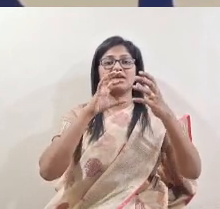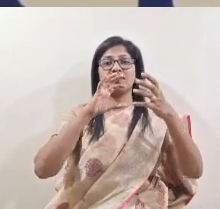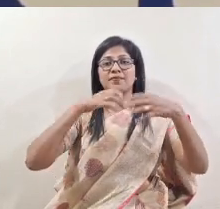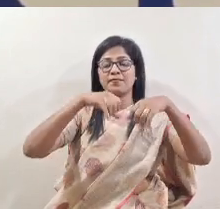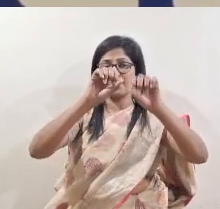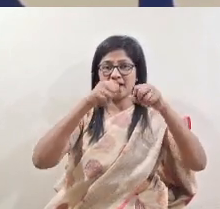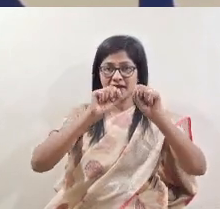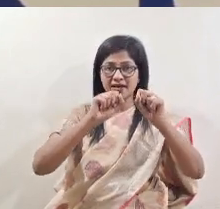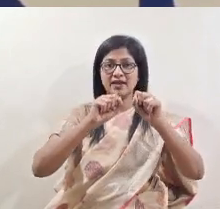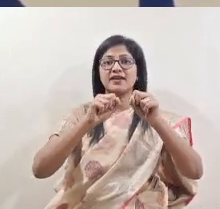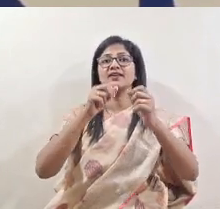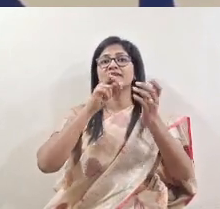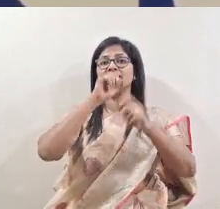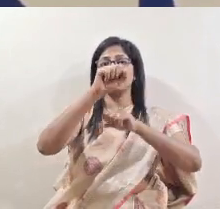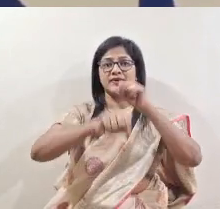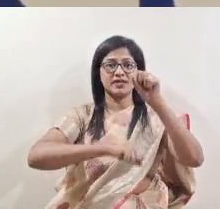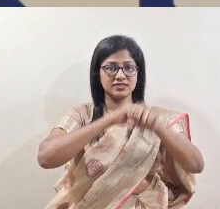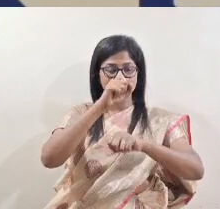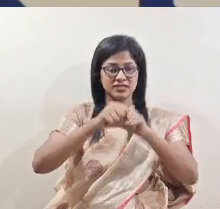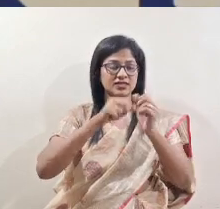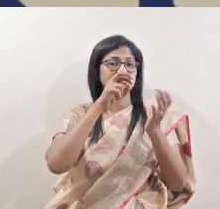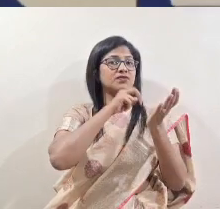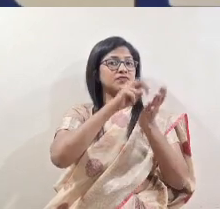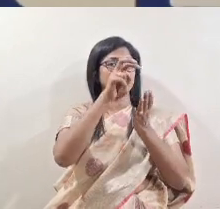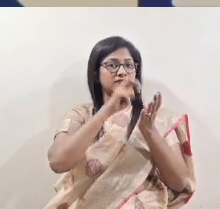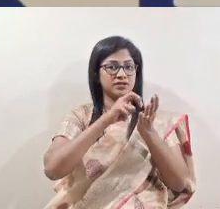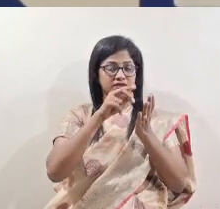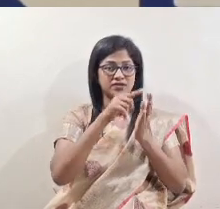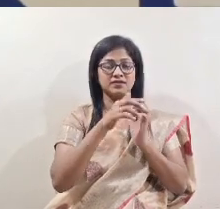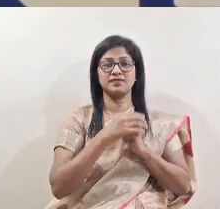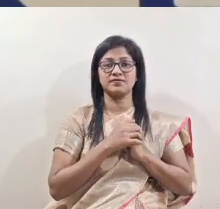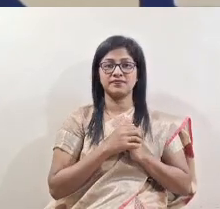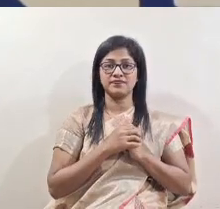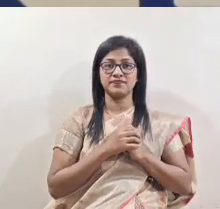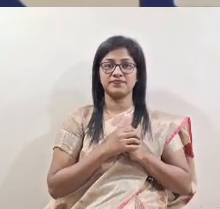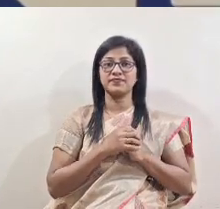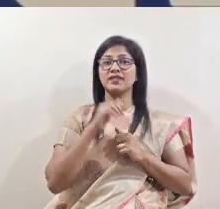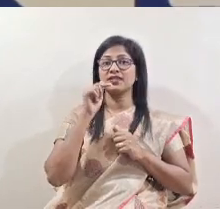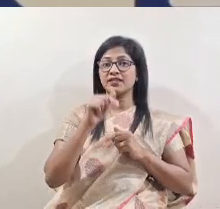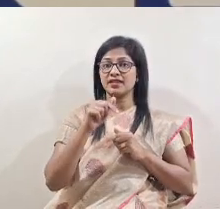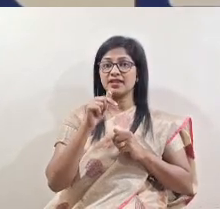the bicyclists, if you talk about the pedestrians, more than